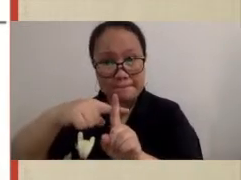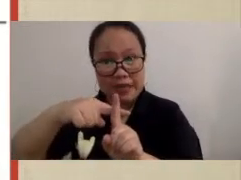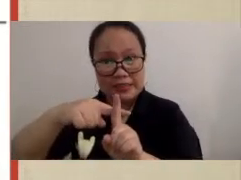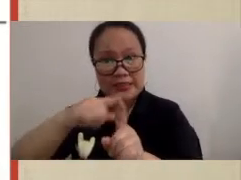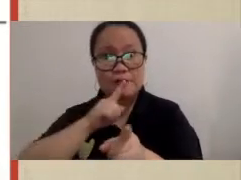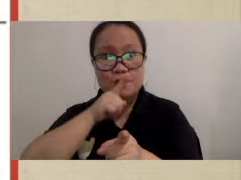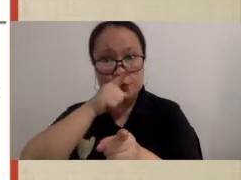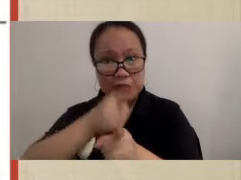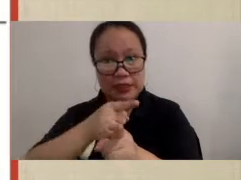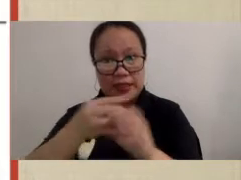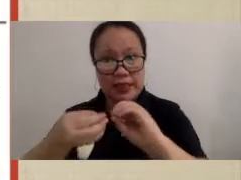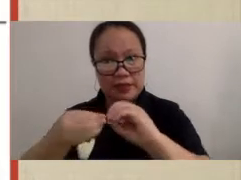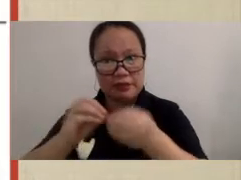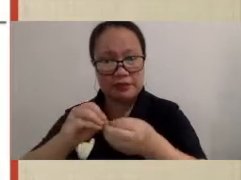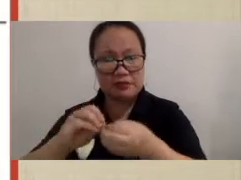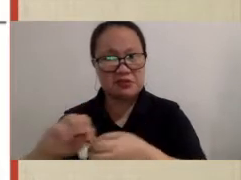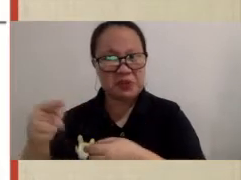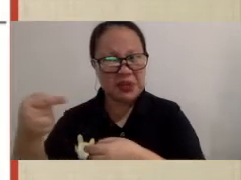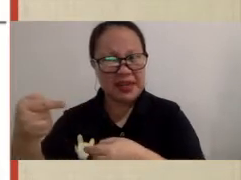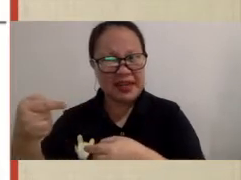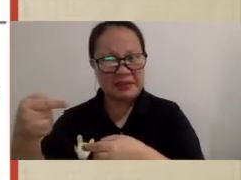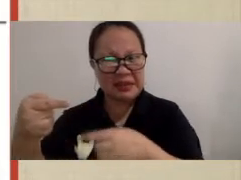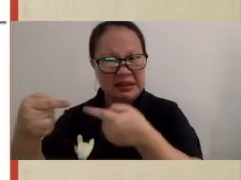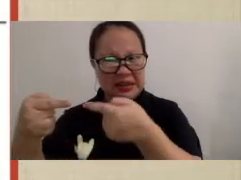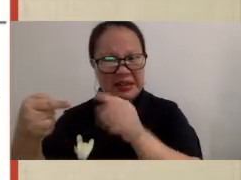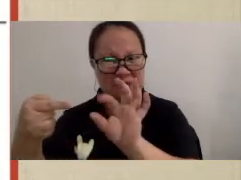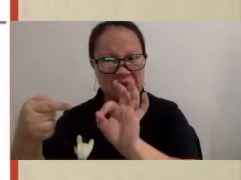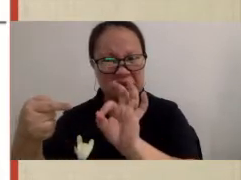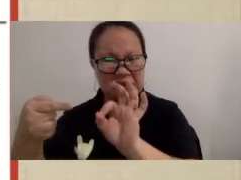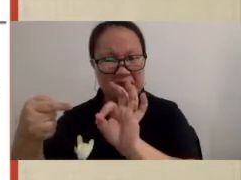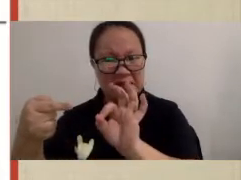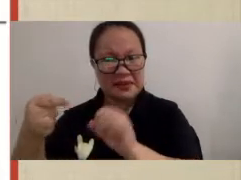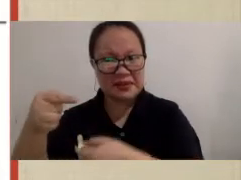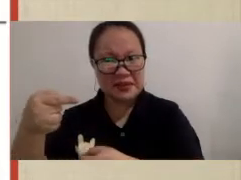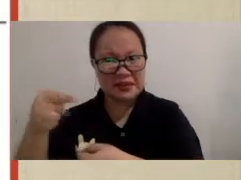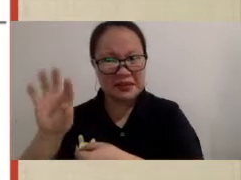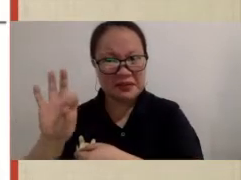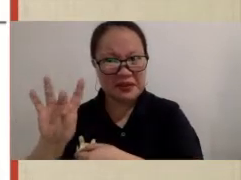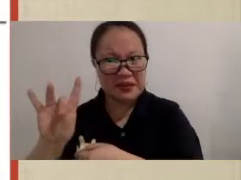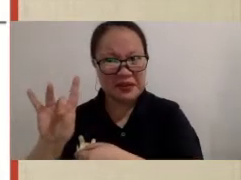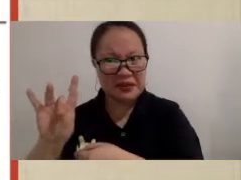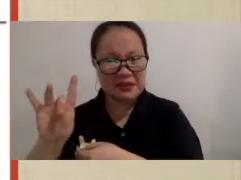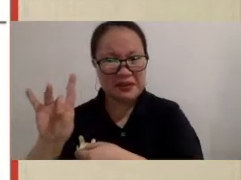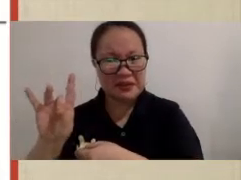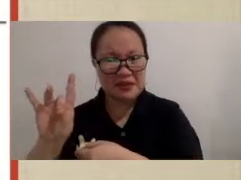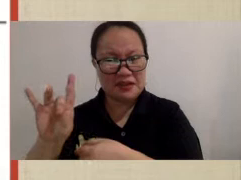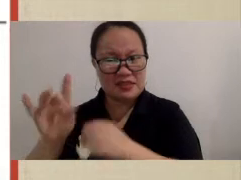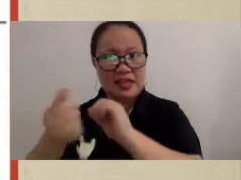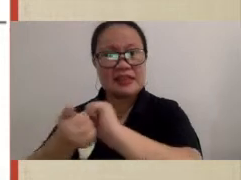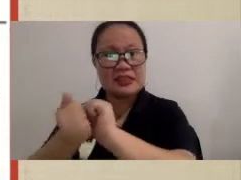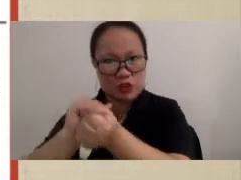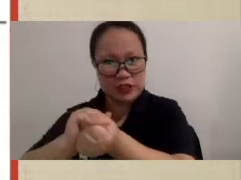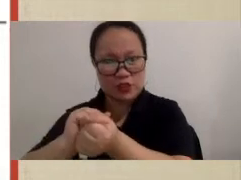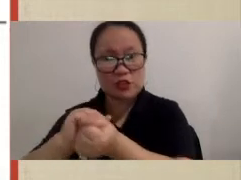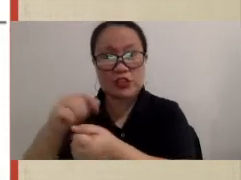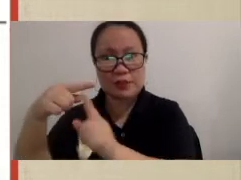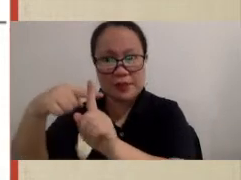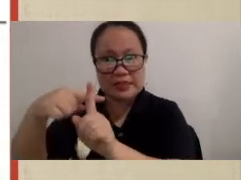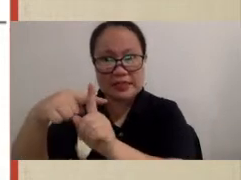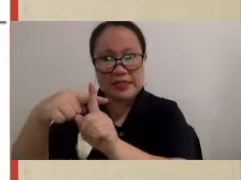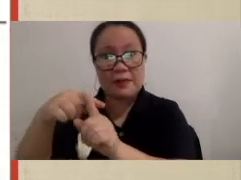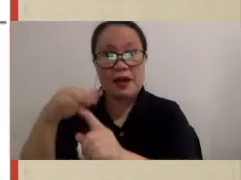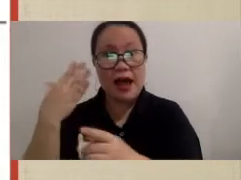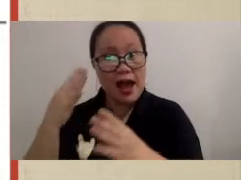a positive real number. So, since ang a natin dito ay negative, pwede mo